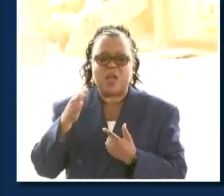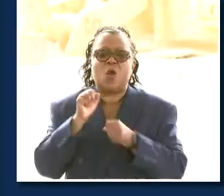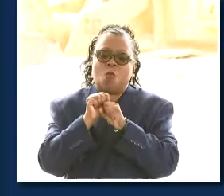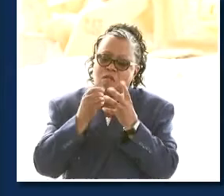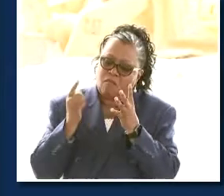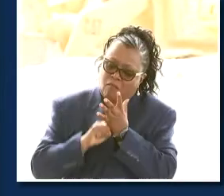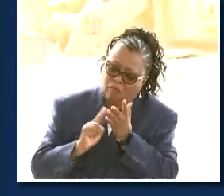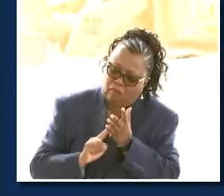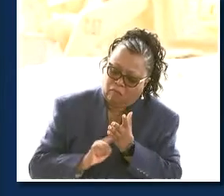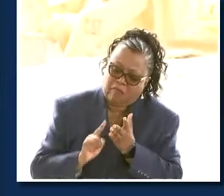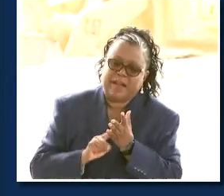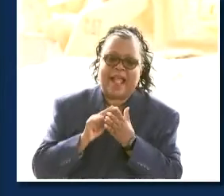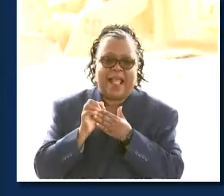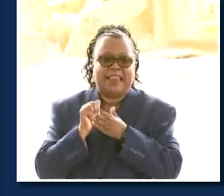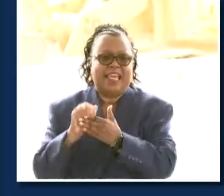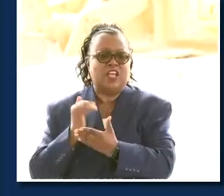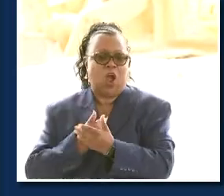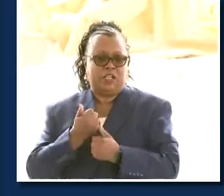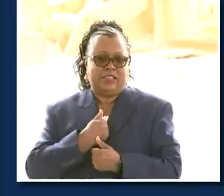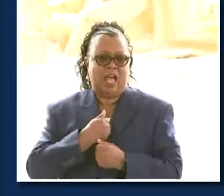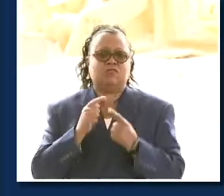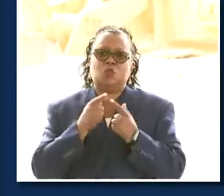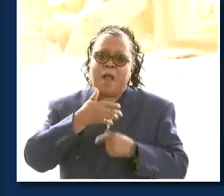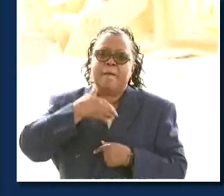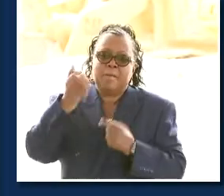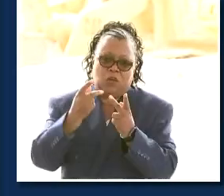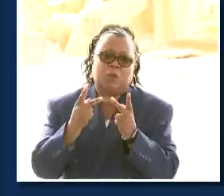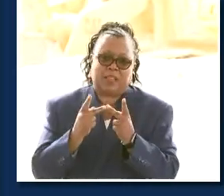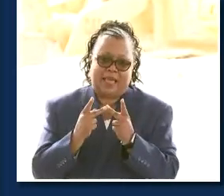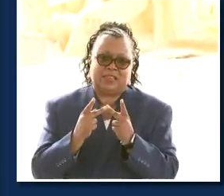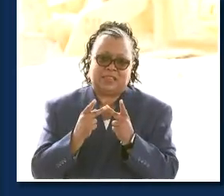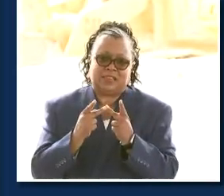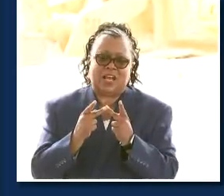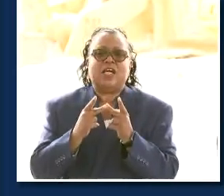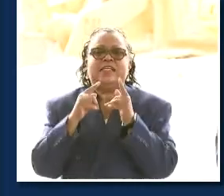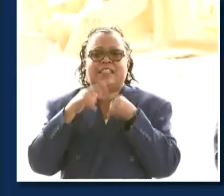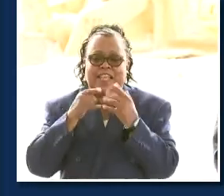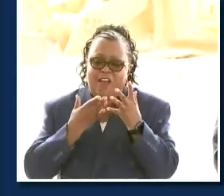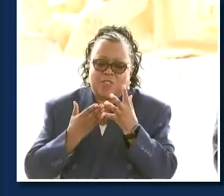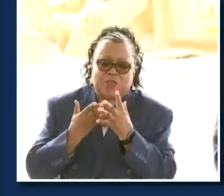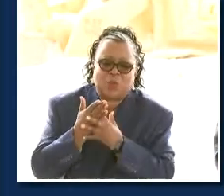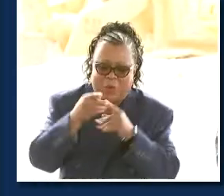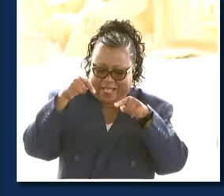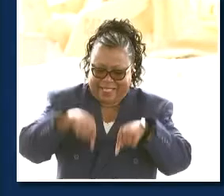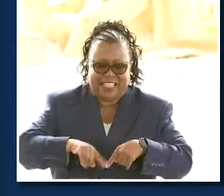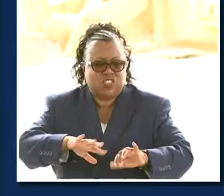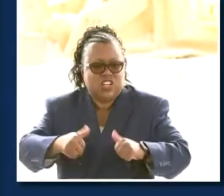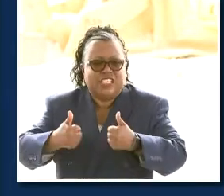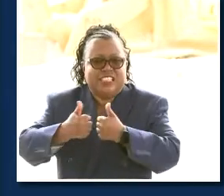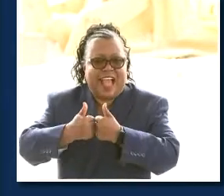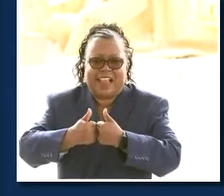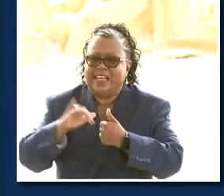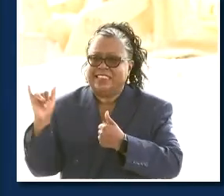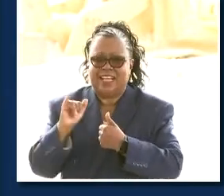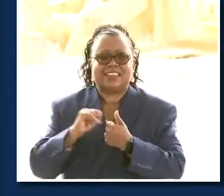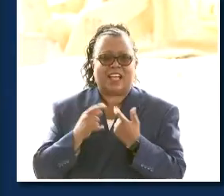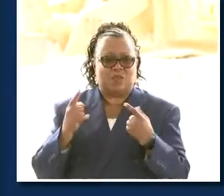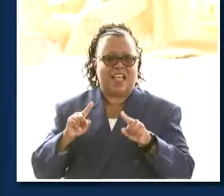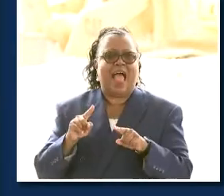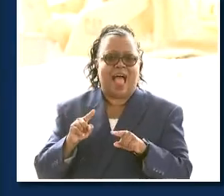work through and lead ourselves to a better place, to get through this challenge just as we